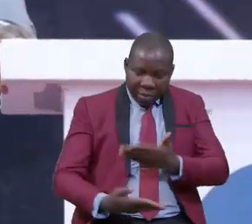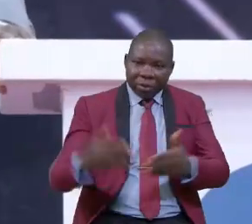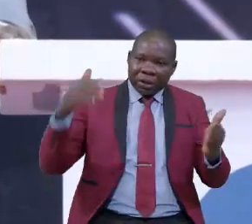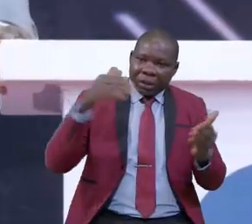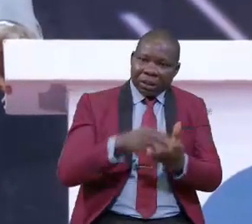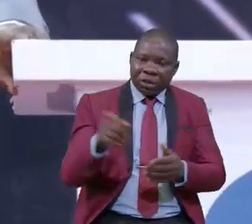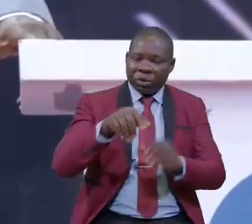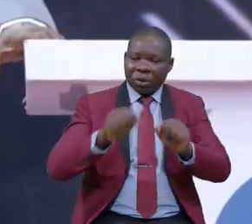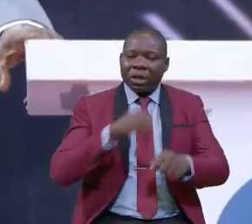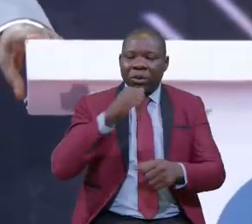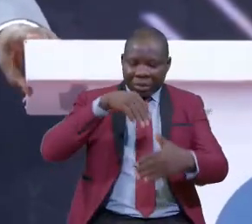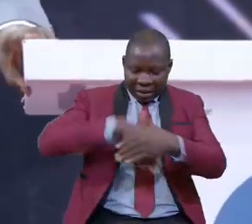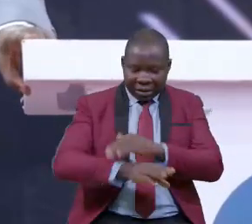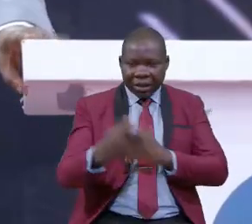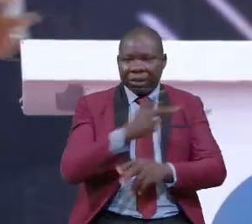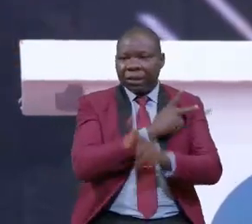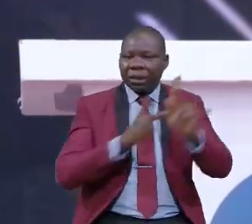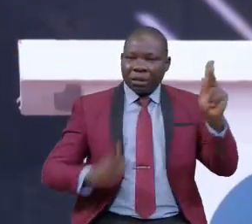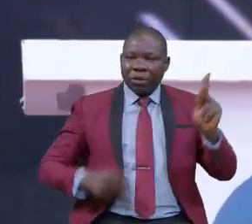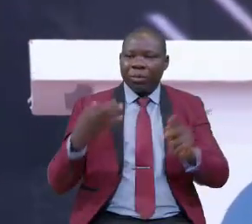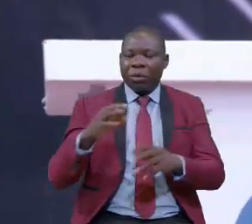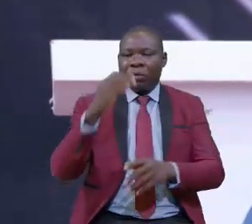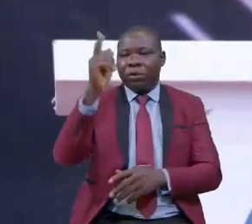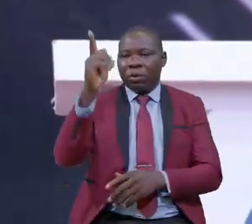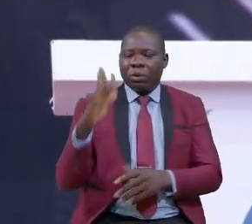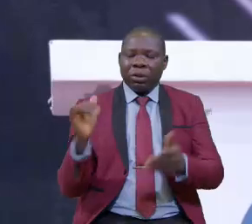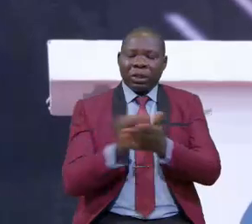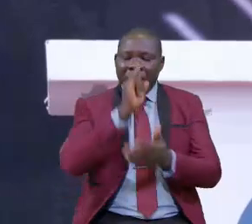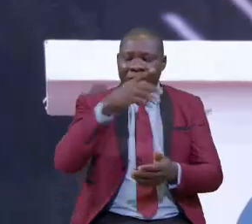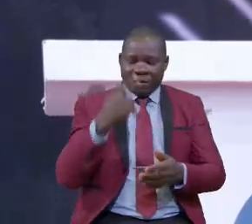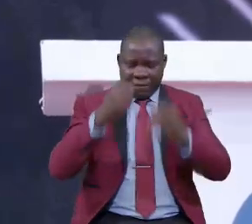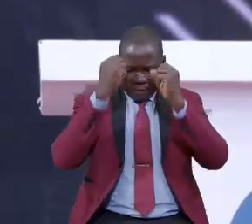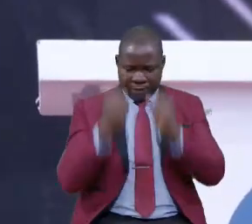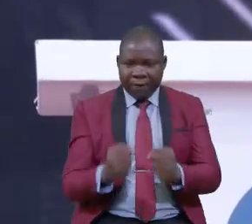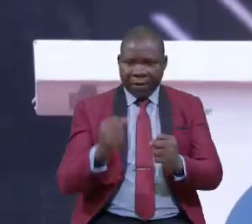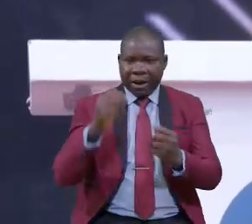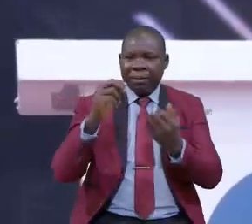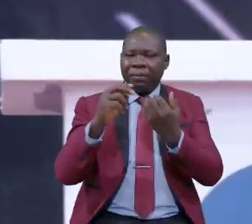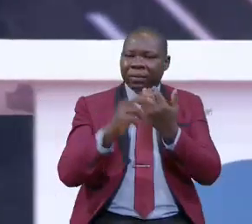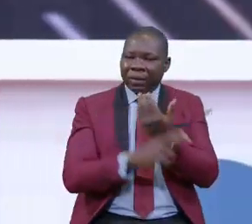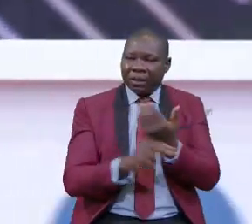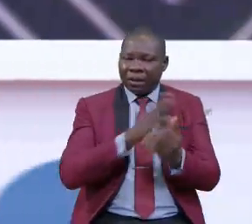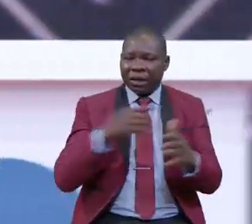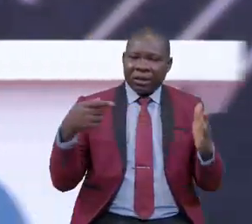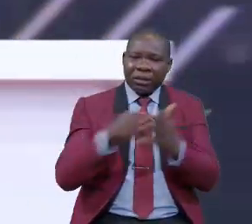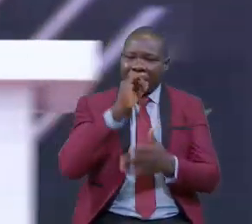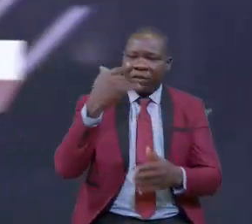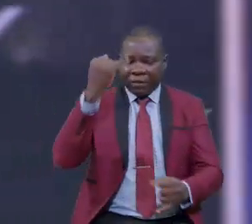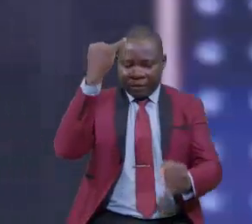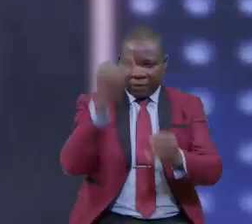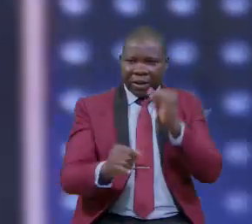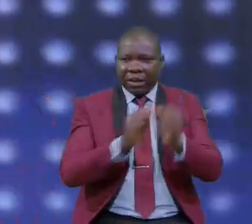the kingdom of God. That's the firmness, and this is finality. Except thou repent, ye